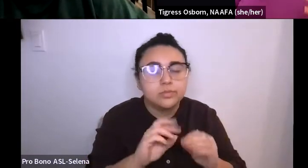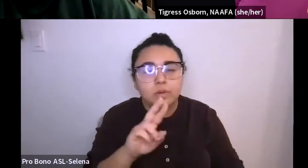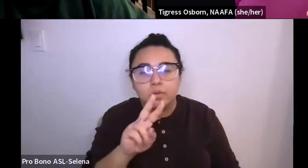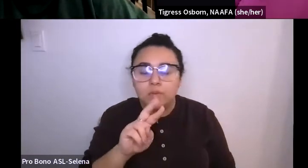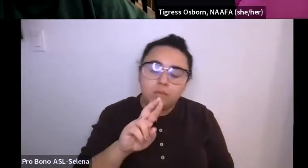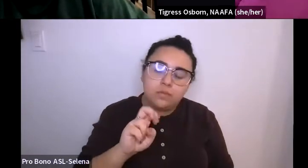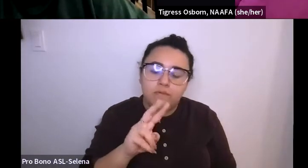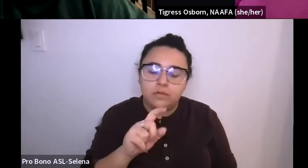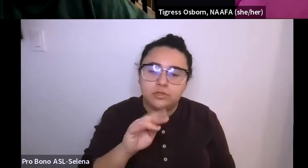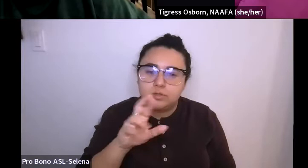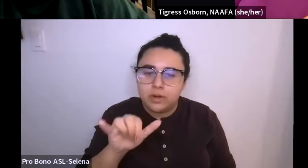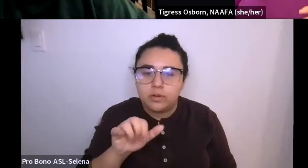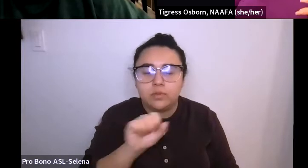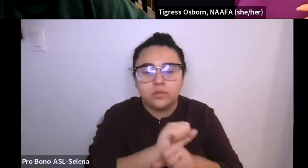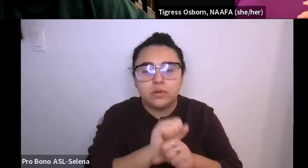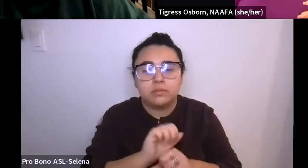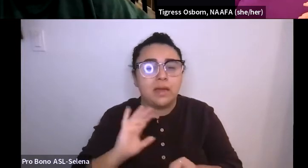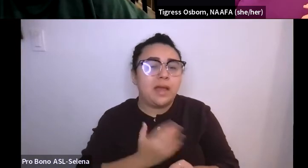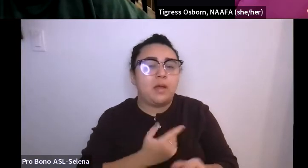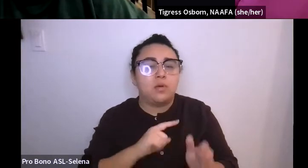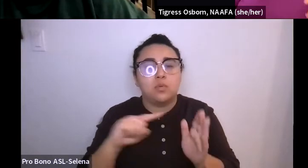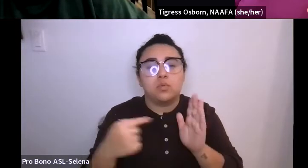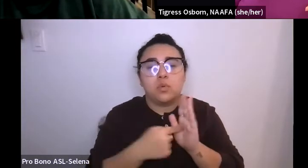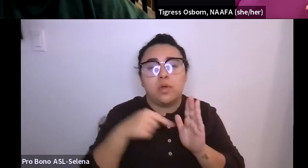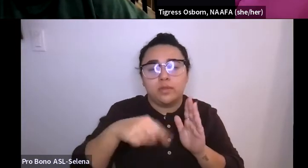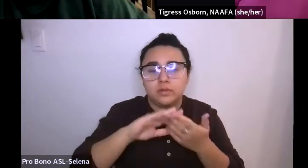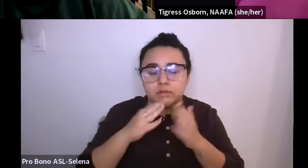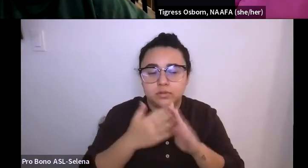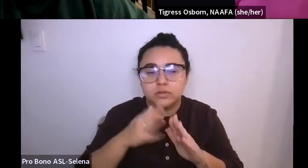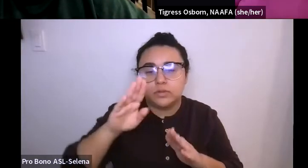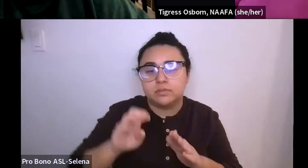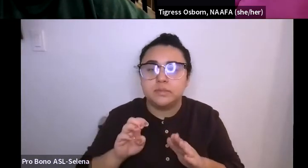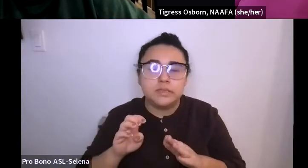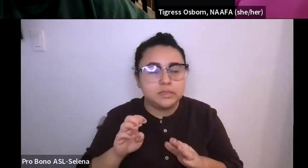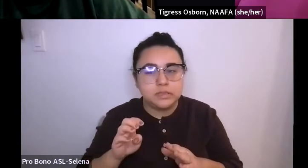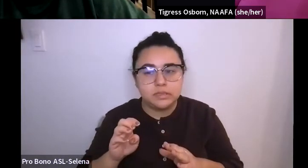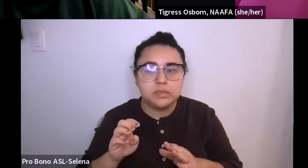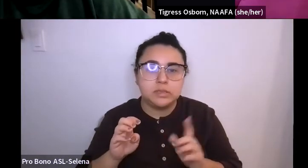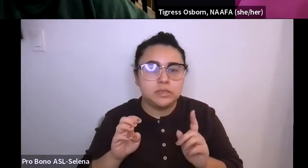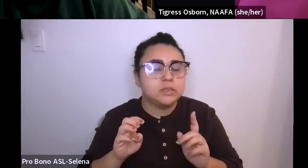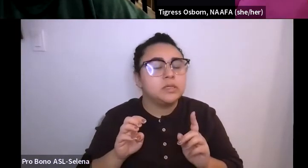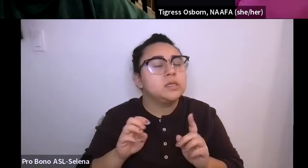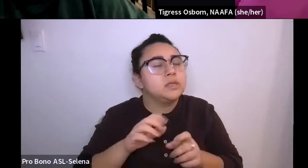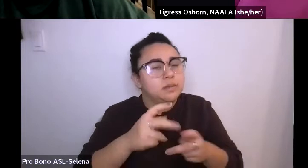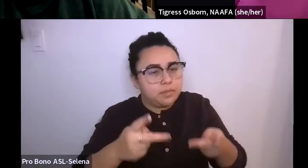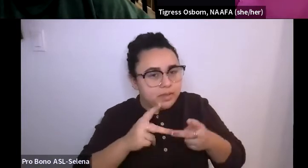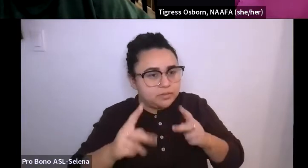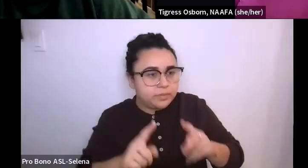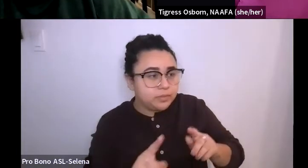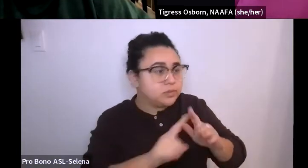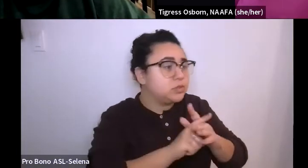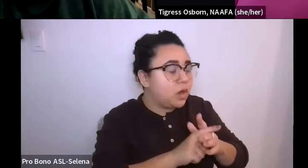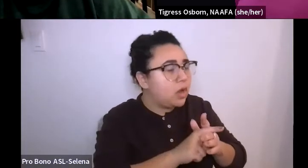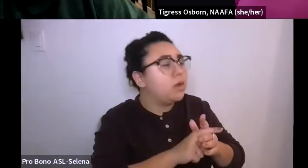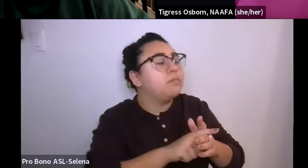part of our role, I think, in community to be the where people begin to get it. So we